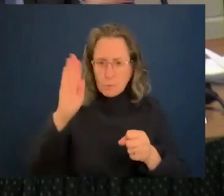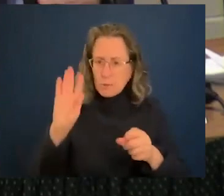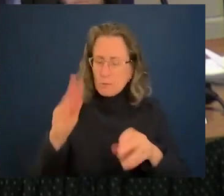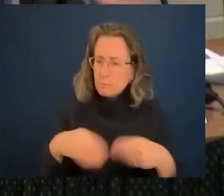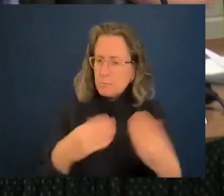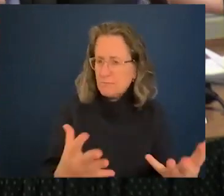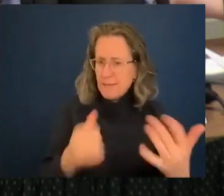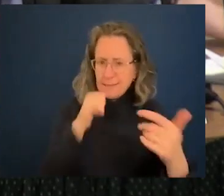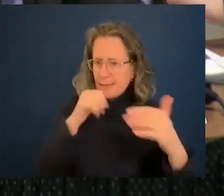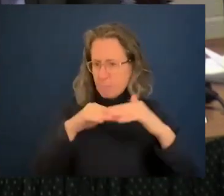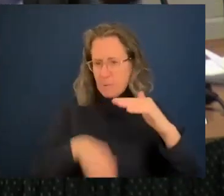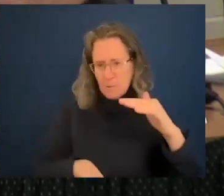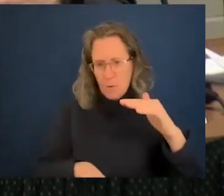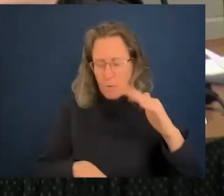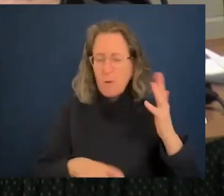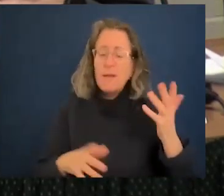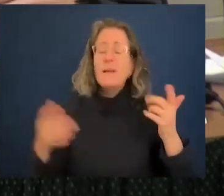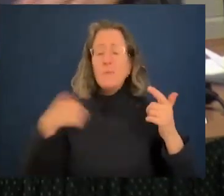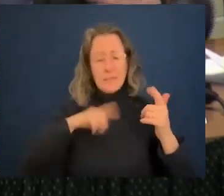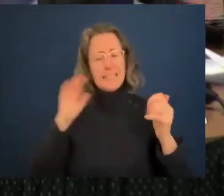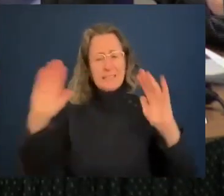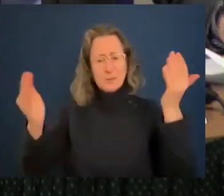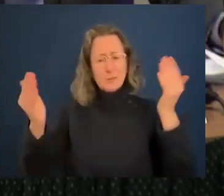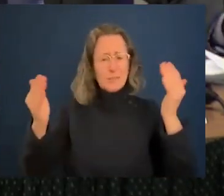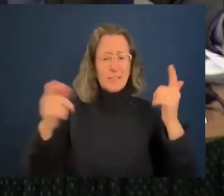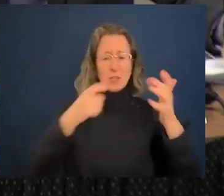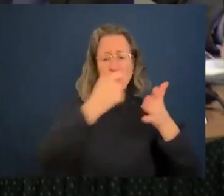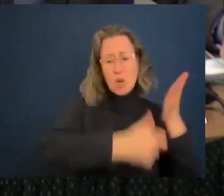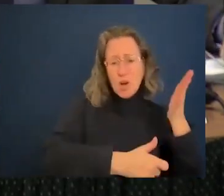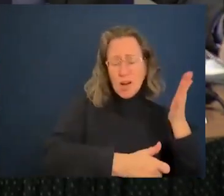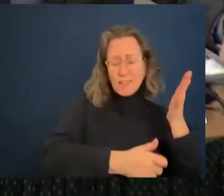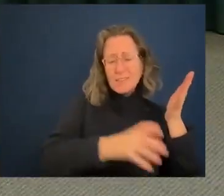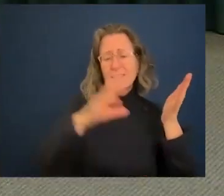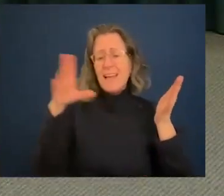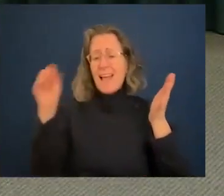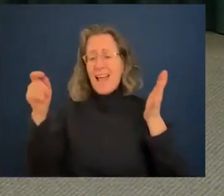the what the trade-off is between cost and and service standards